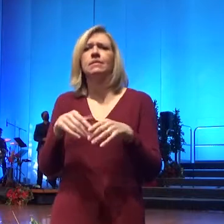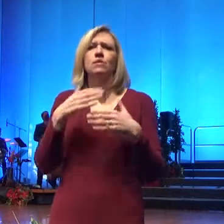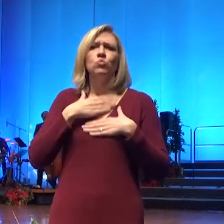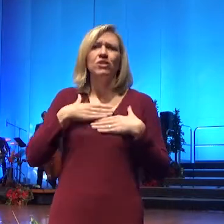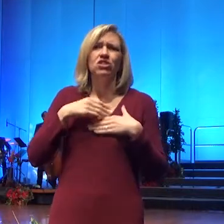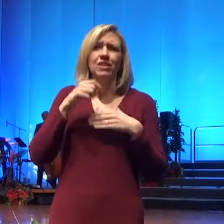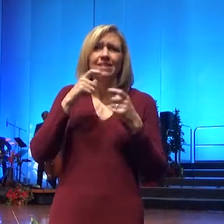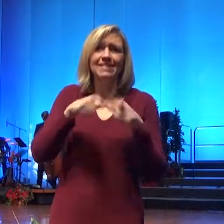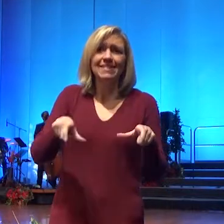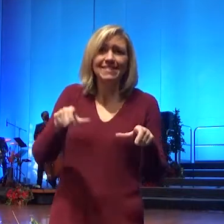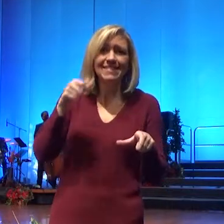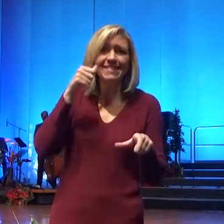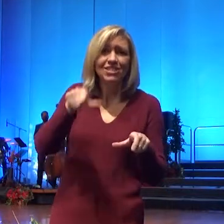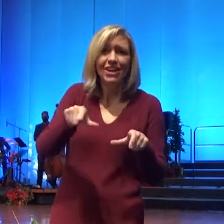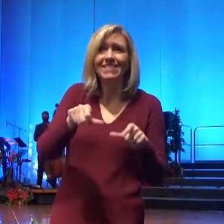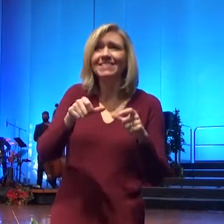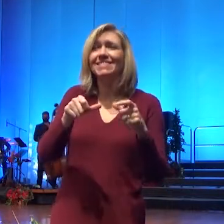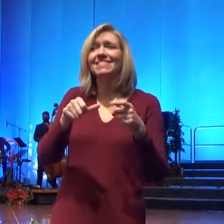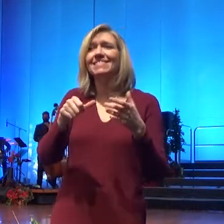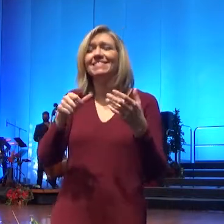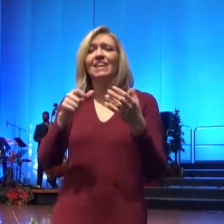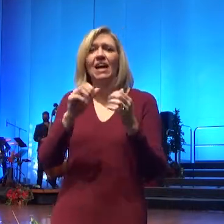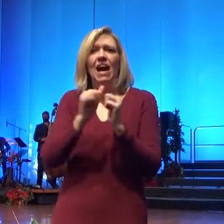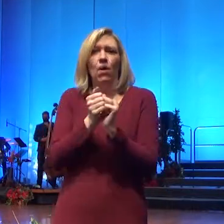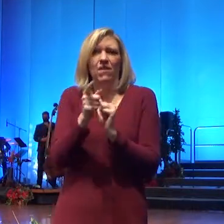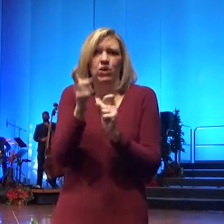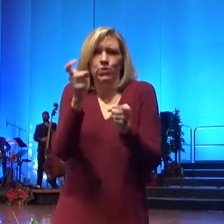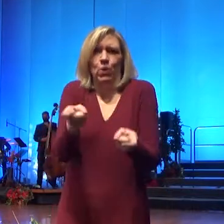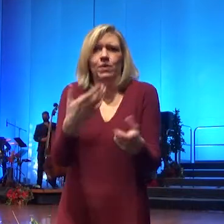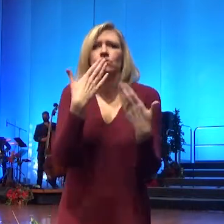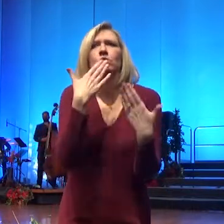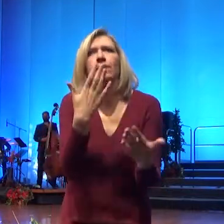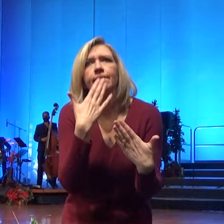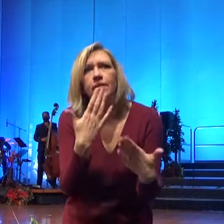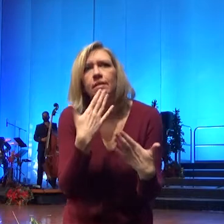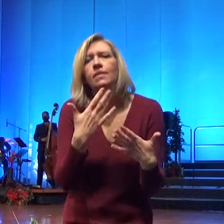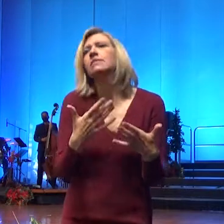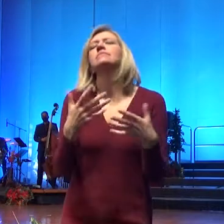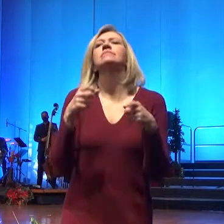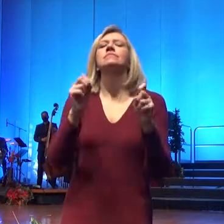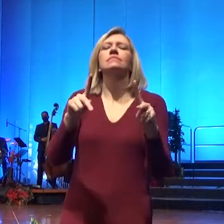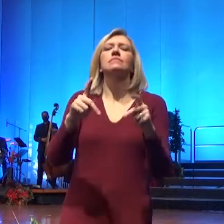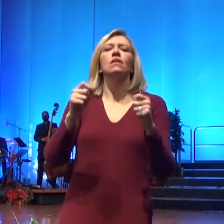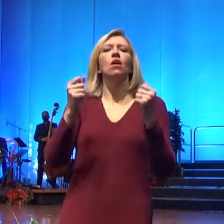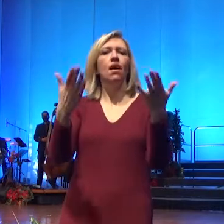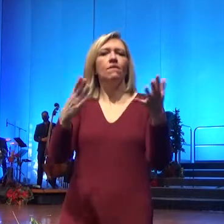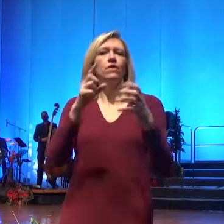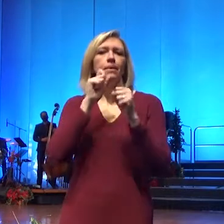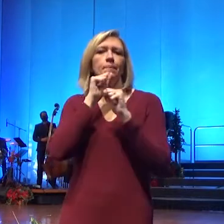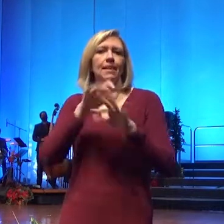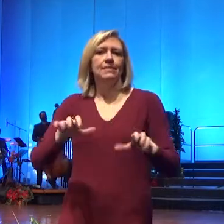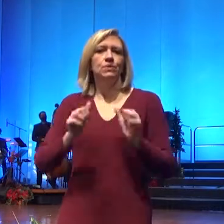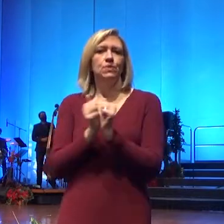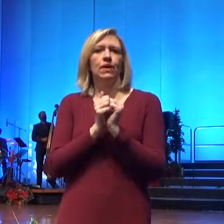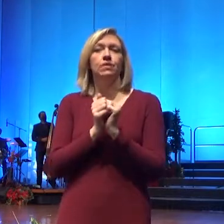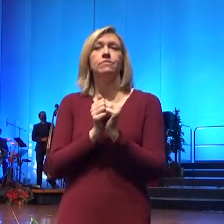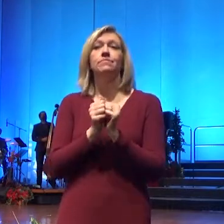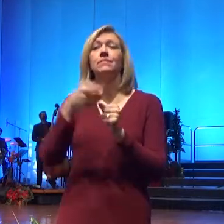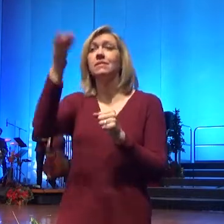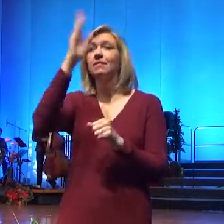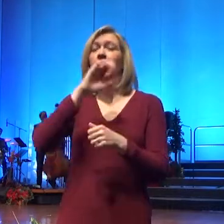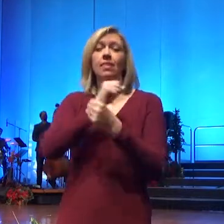the snail mail with all the little notes. However it works, we're so grateful. And let us say our offering blessing together. Divine